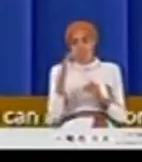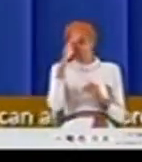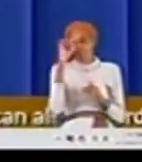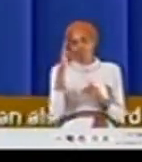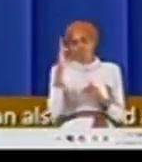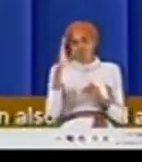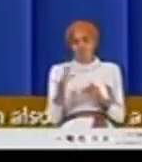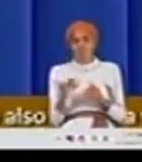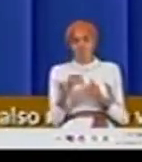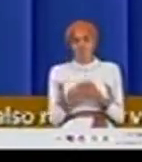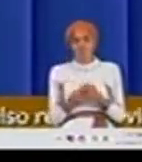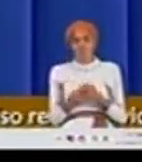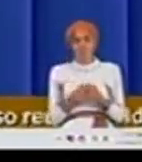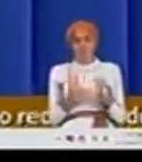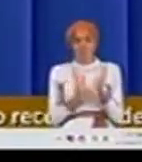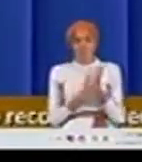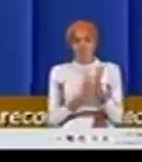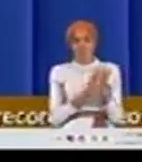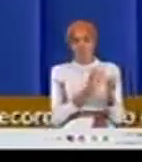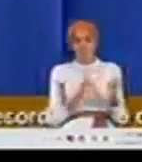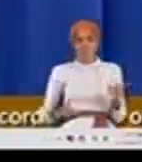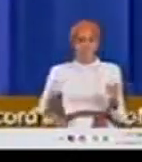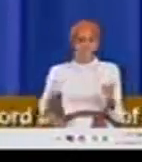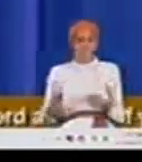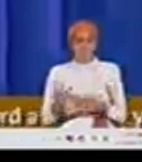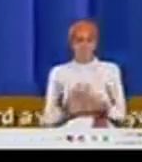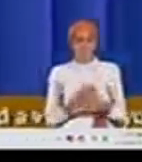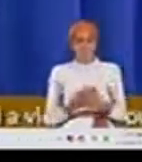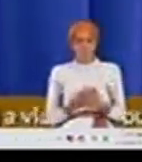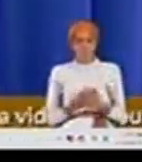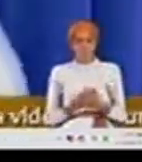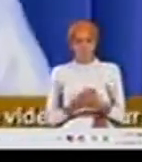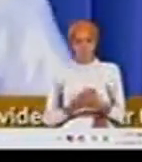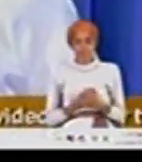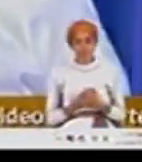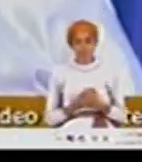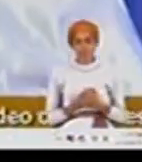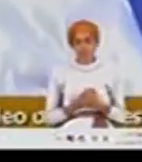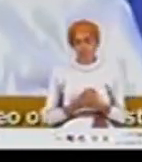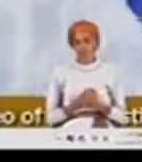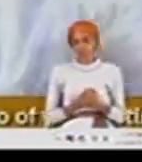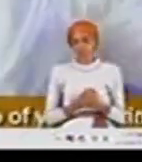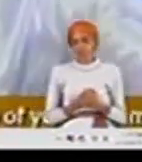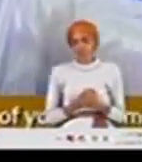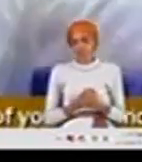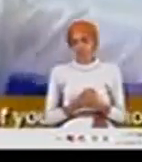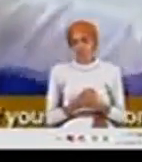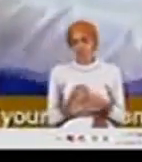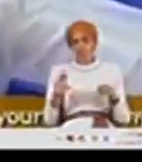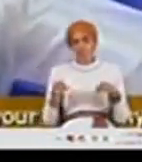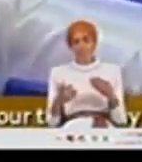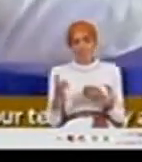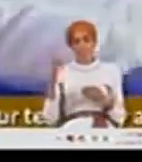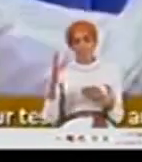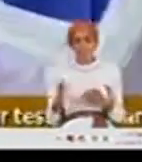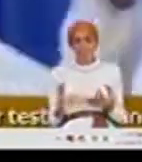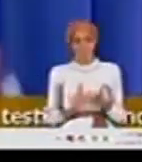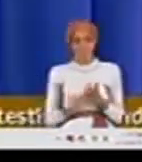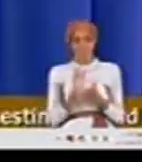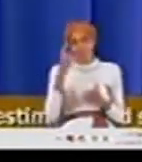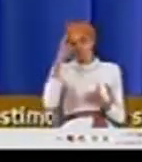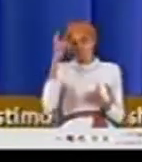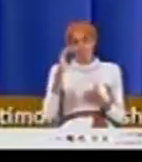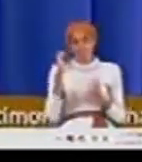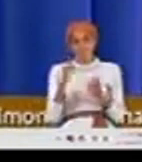hallelujah my name is Sister RAB Nelson I'm from Mami jalingo I give God the glory for what he has done for